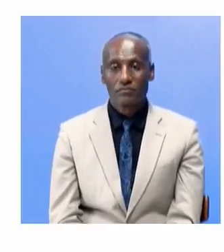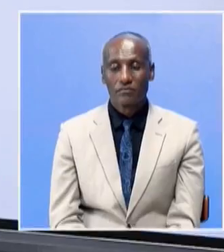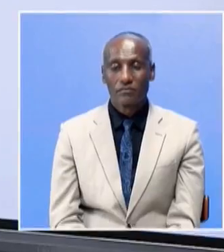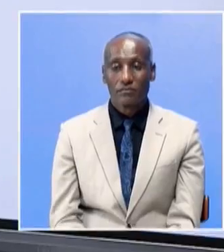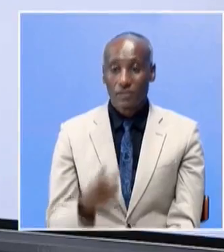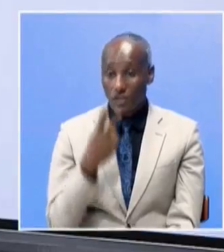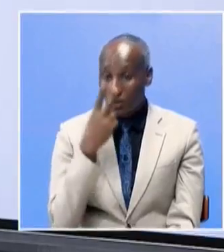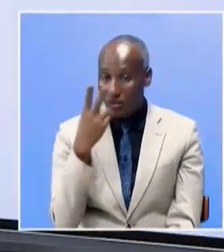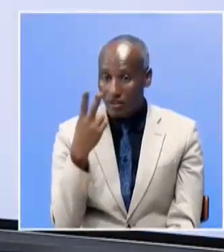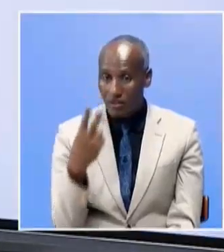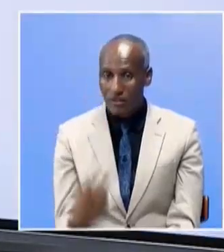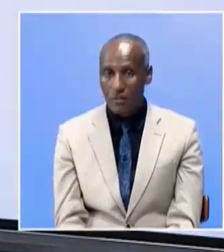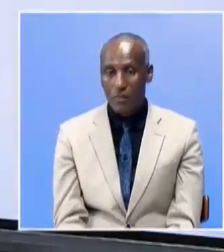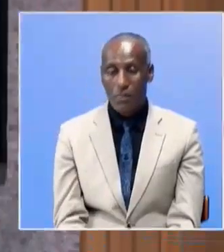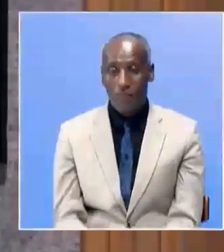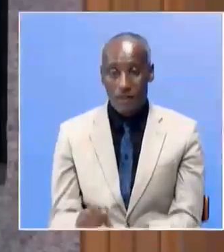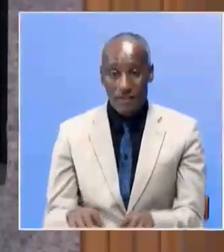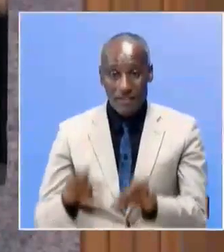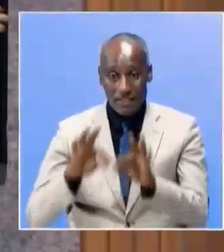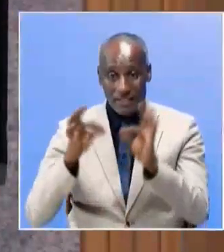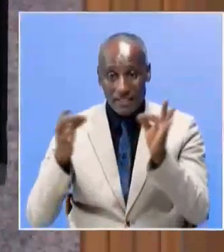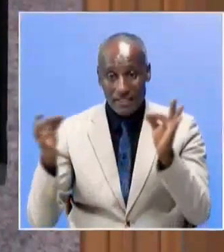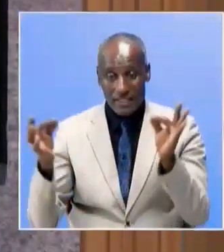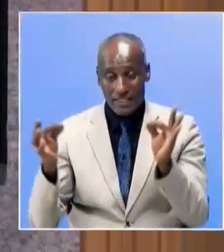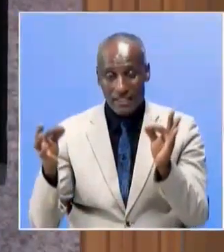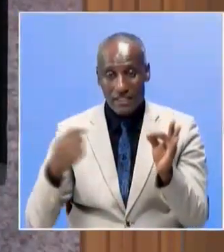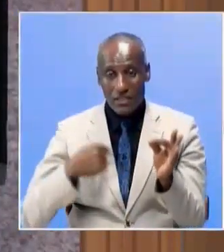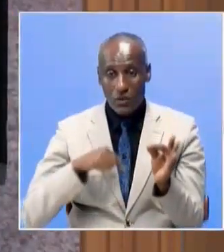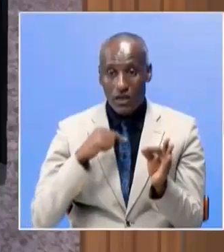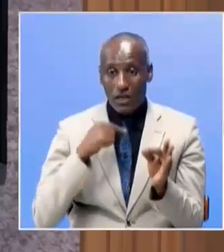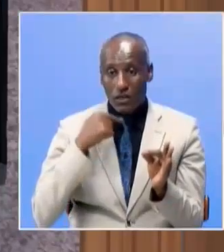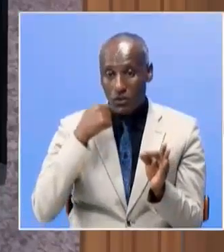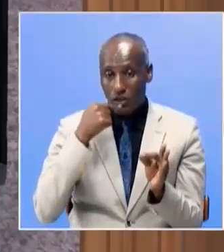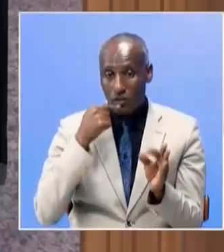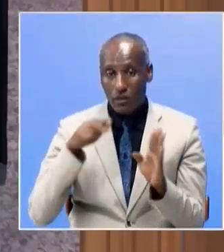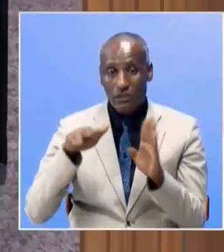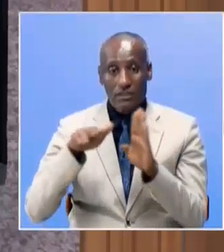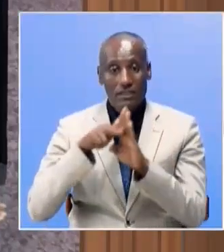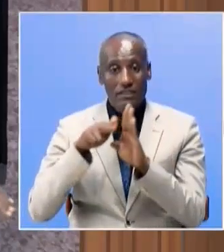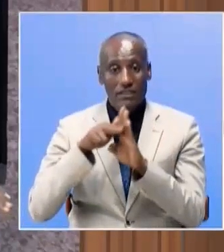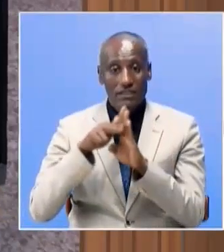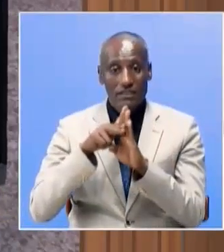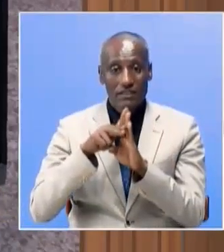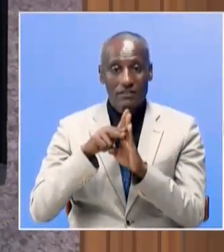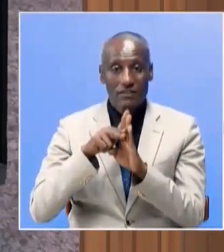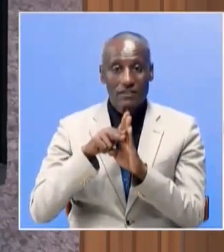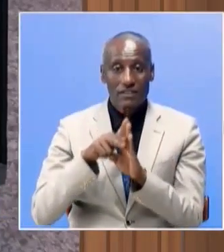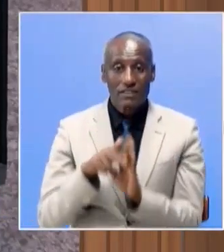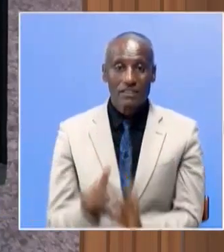Look, in this sentence we're talking about negative, yeah? Because here is negative indicator.